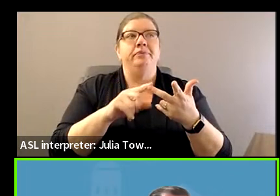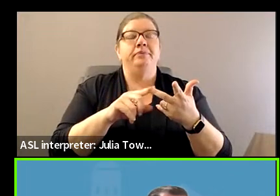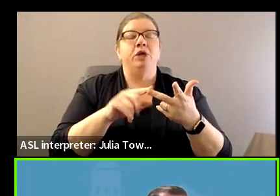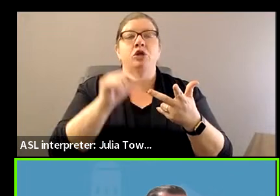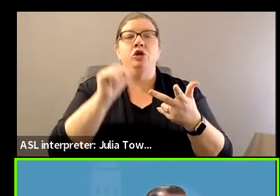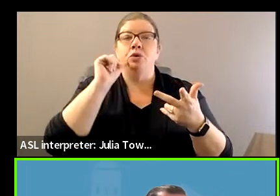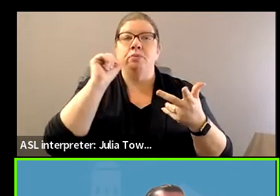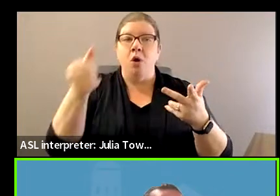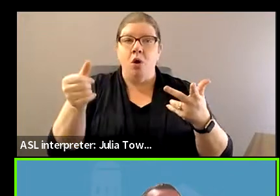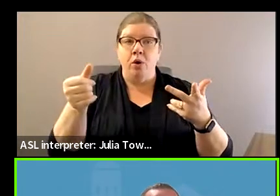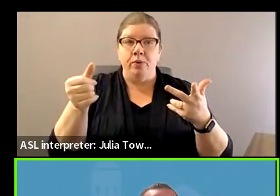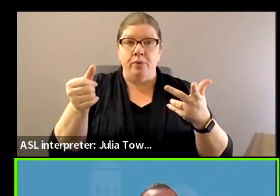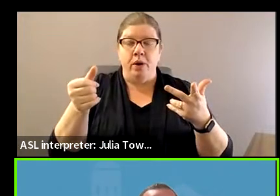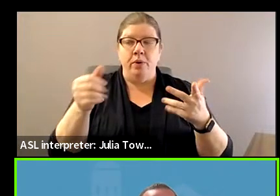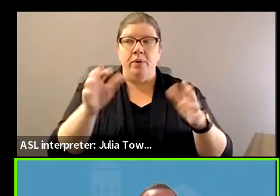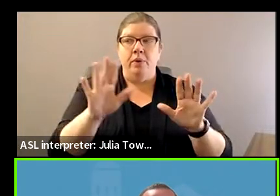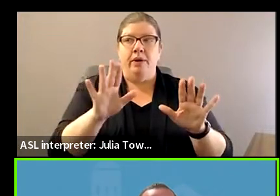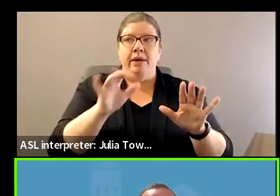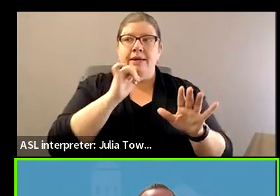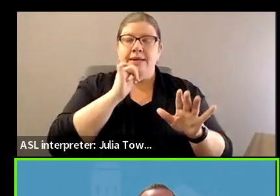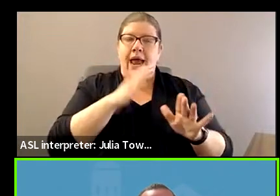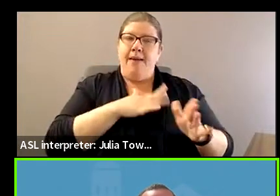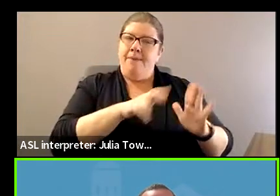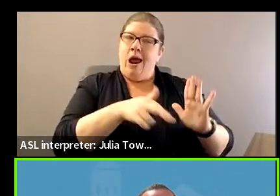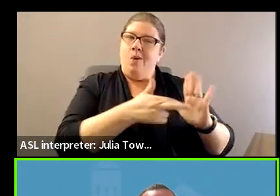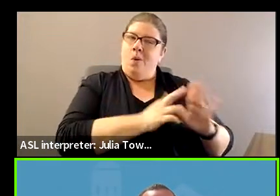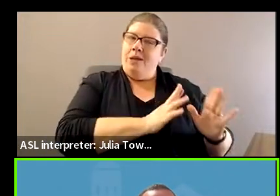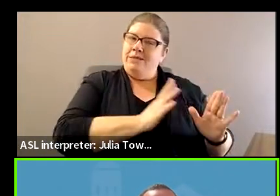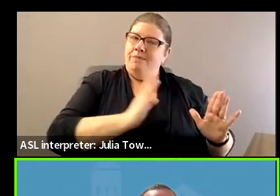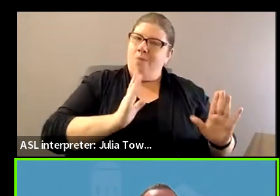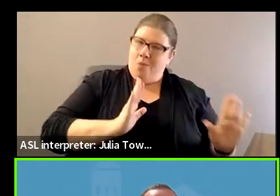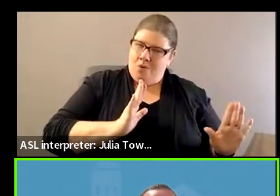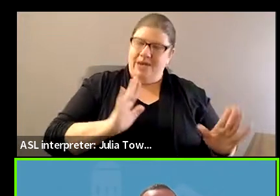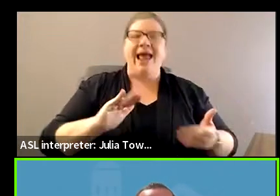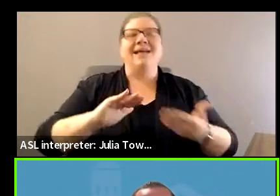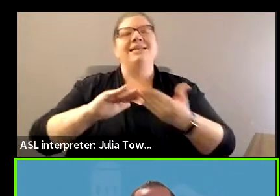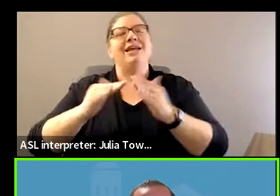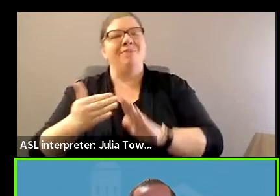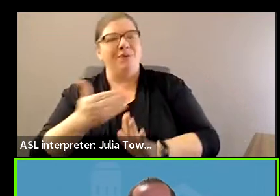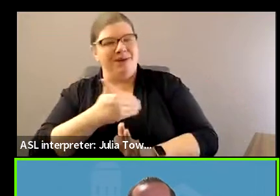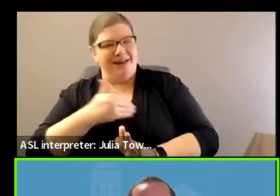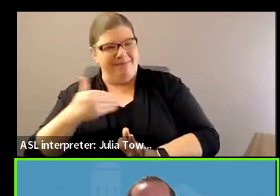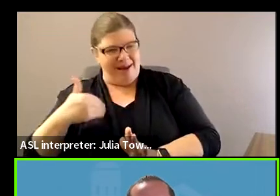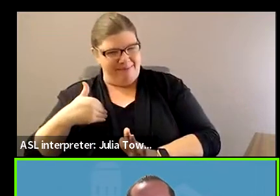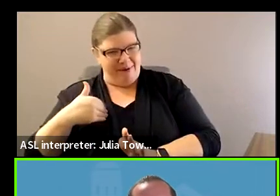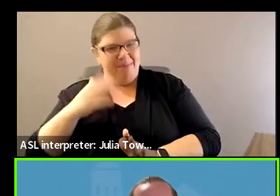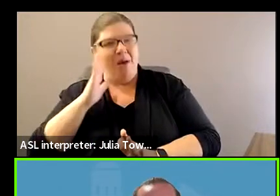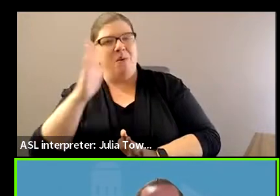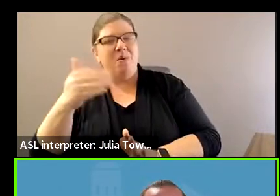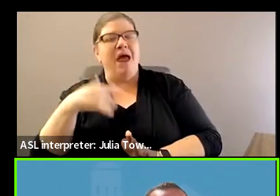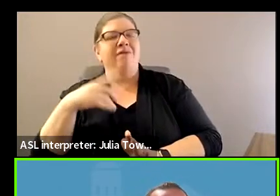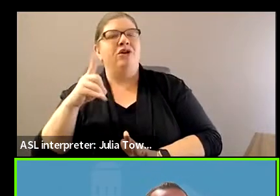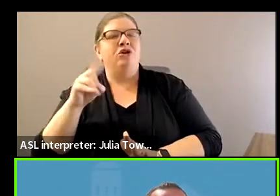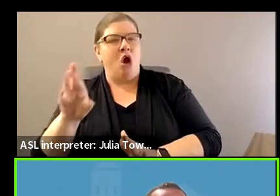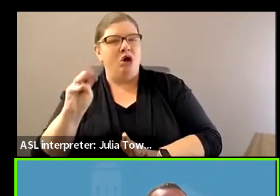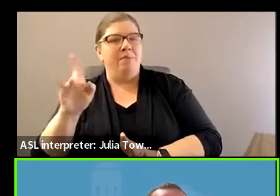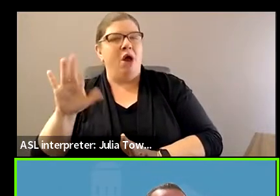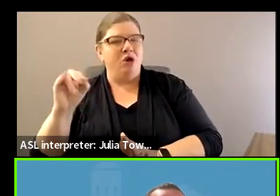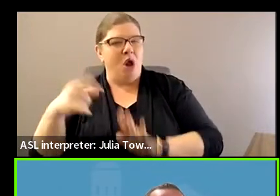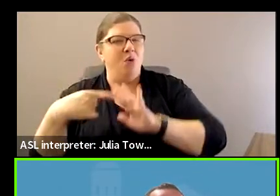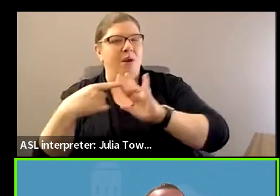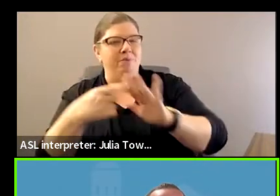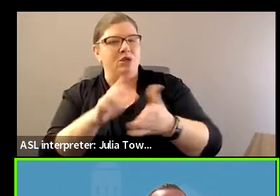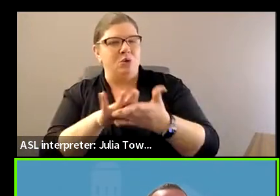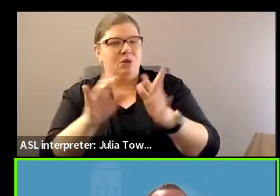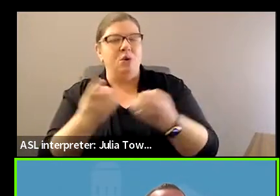tomorrow, not in my role as a board member, but as a community member, but we will also have Dr. Maldonado on behalf of the school district talk